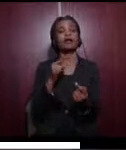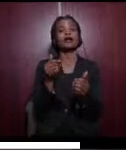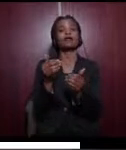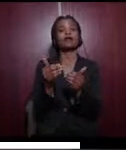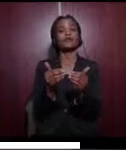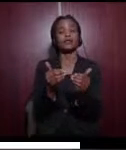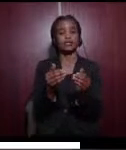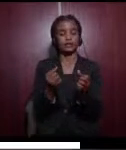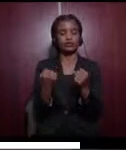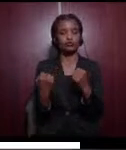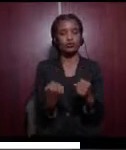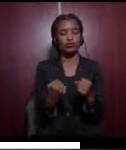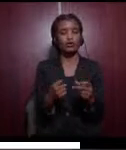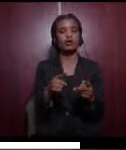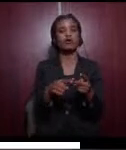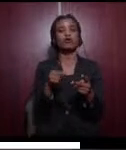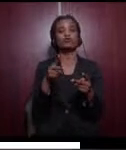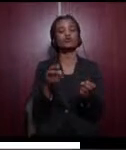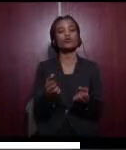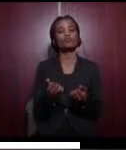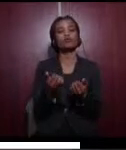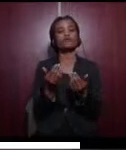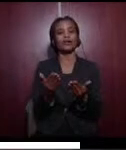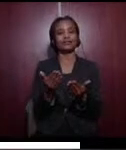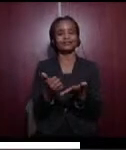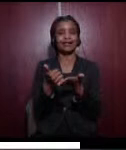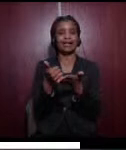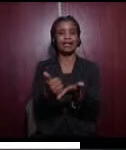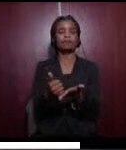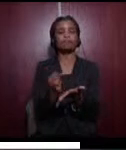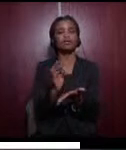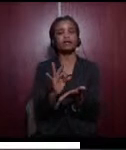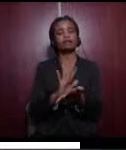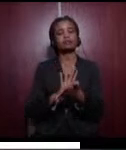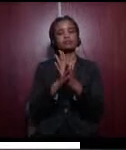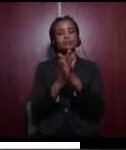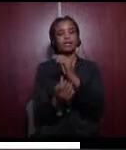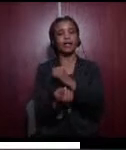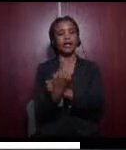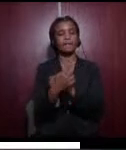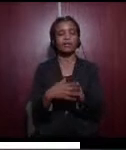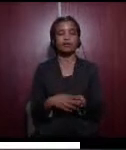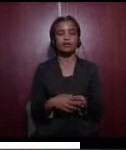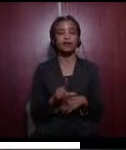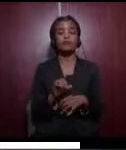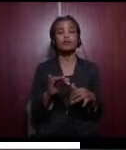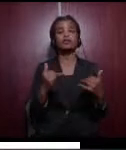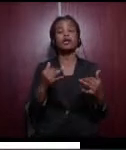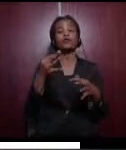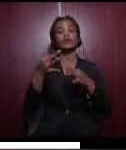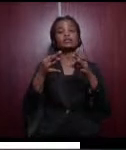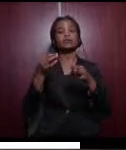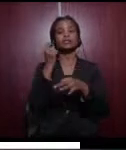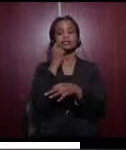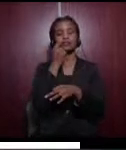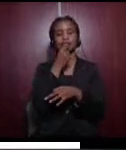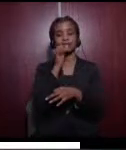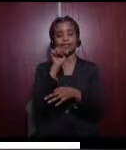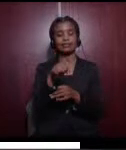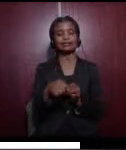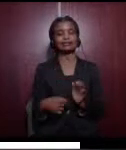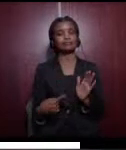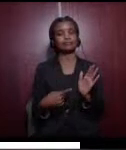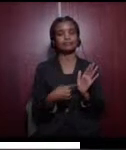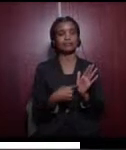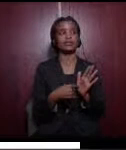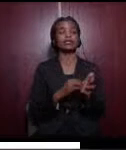of providing a relief when a disaster strikes. So what we are stating there is that while Disaster Management Act